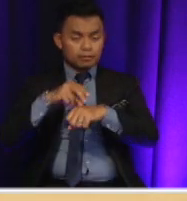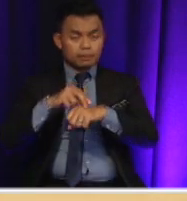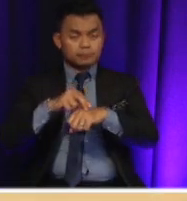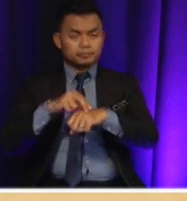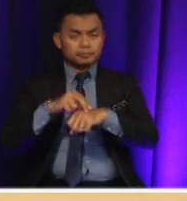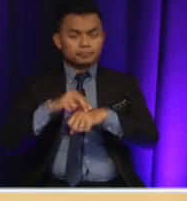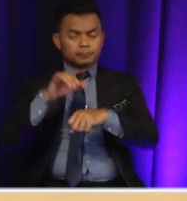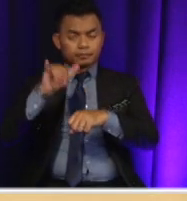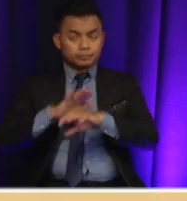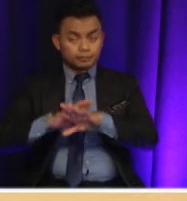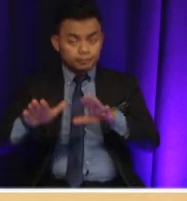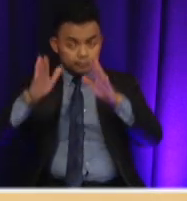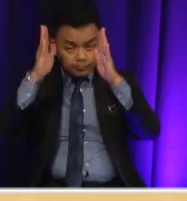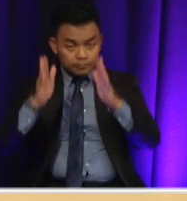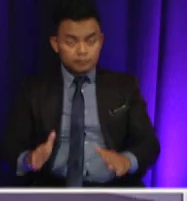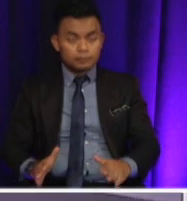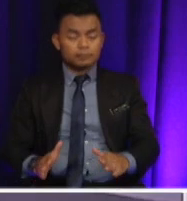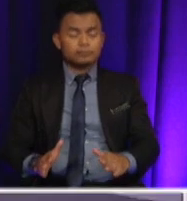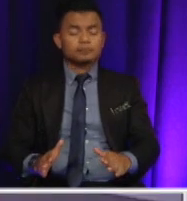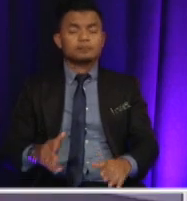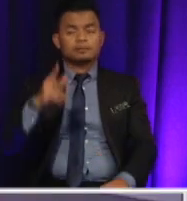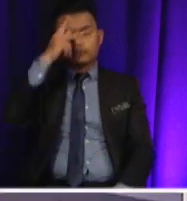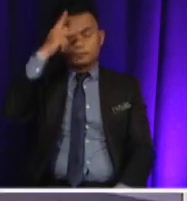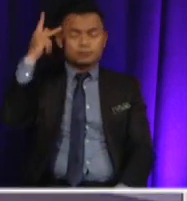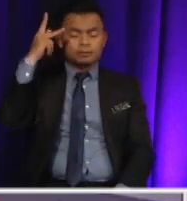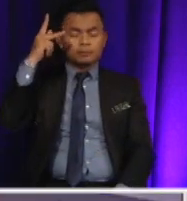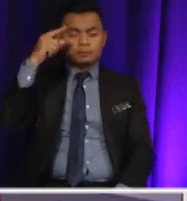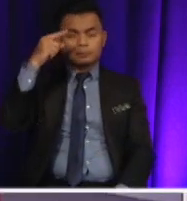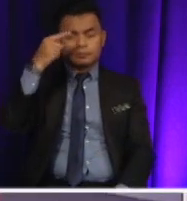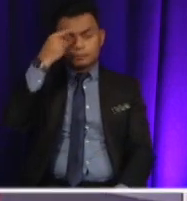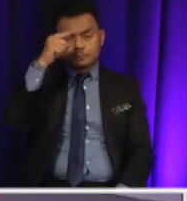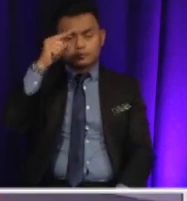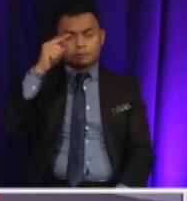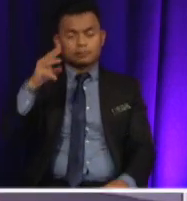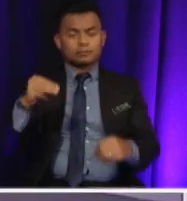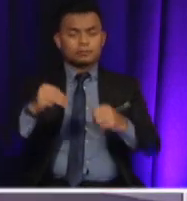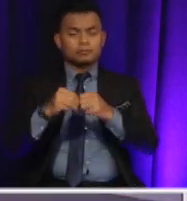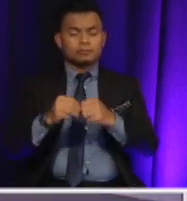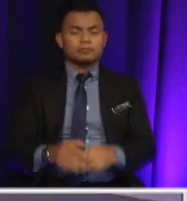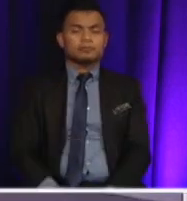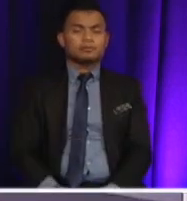one seems to need. It's not a thing. It's actually a very valuable